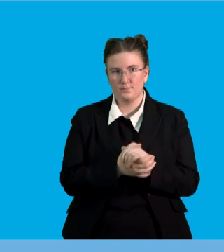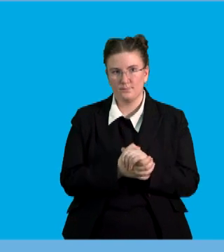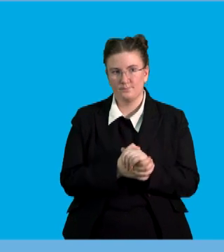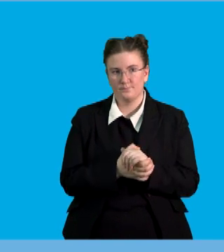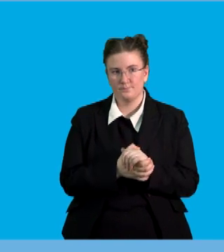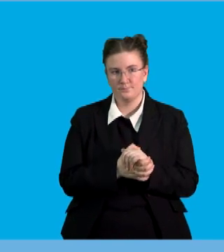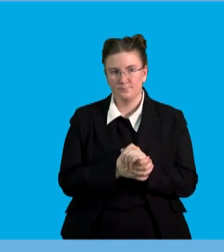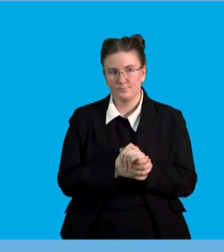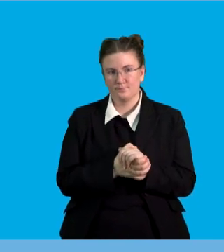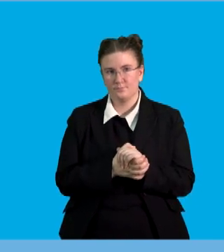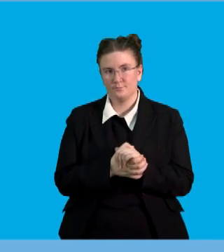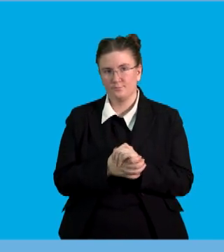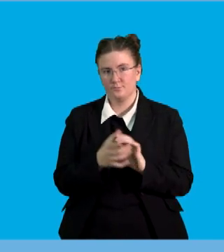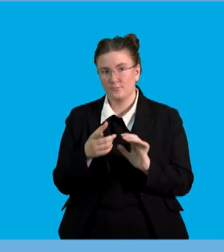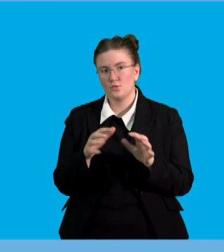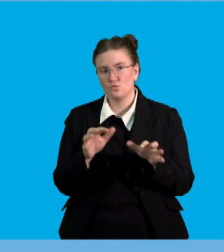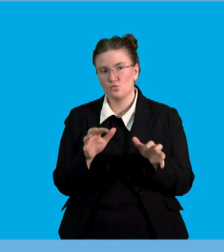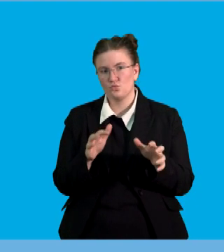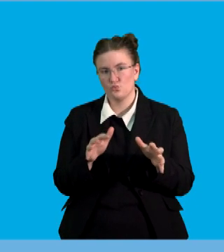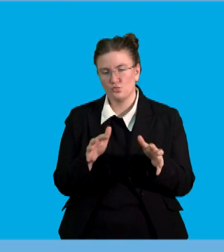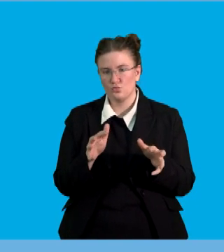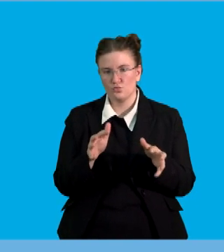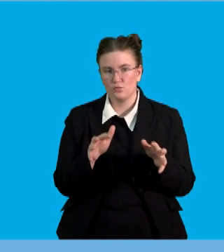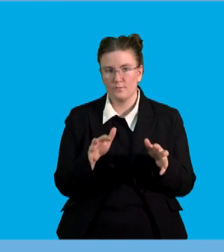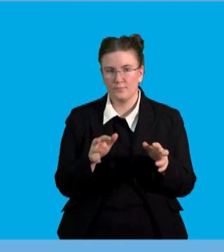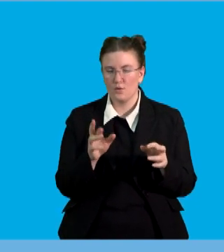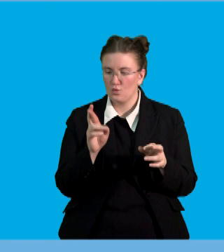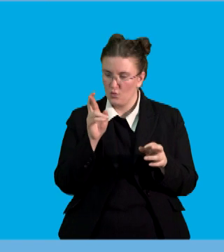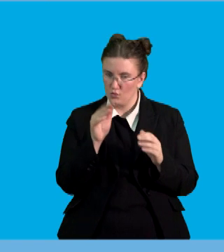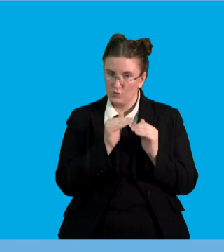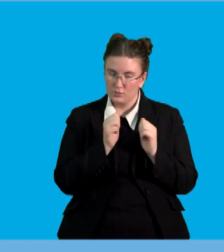They're closely packed together, and then they're going to be vibrating